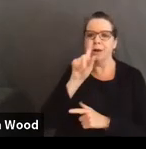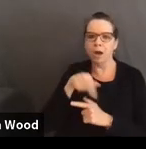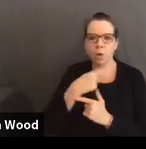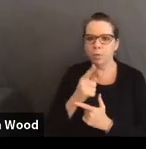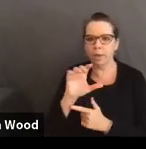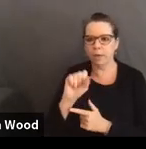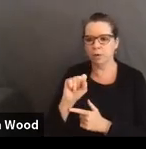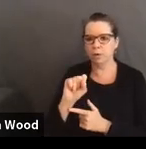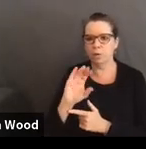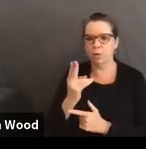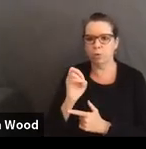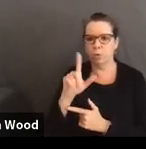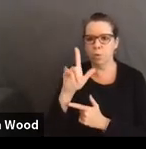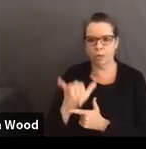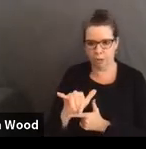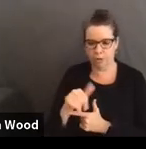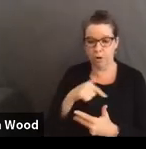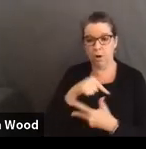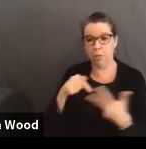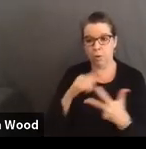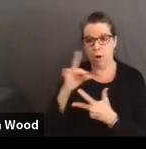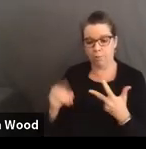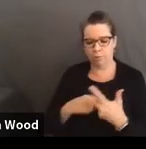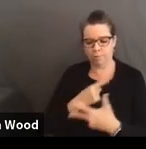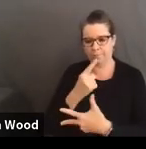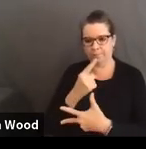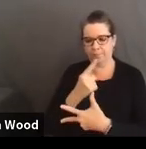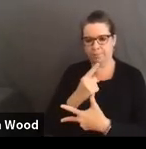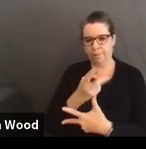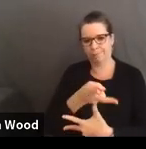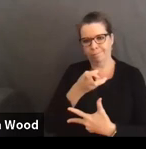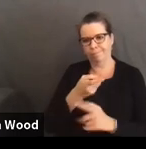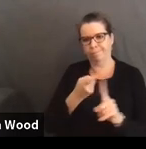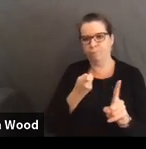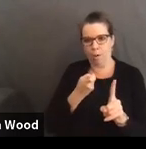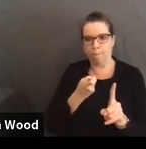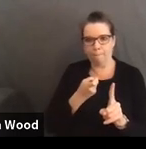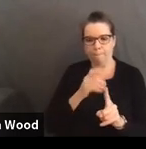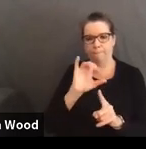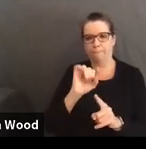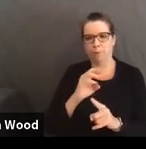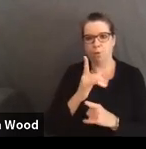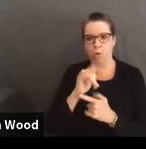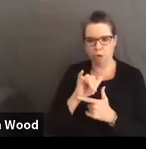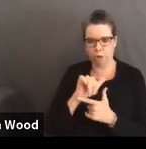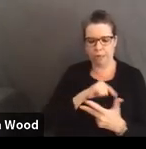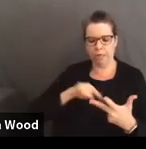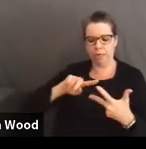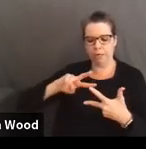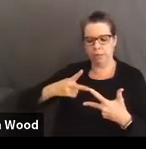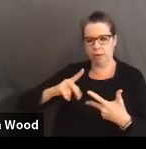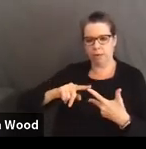be available via Schoology. You have three options. One is pulling that content directly off Schoology. So that's an option. The second